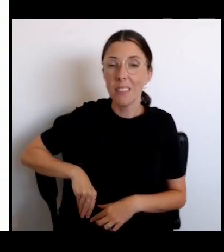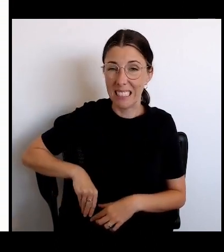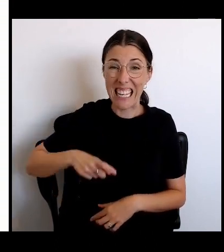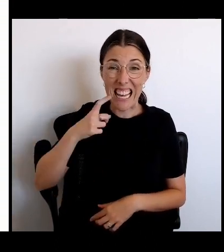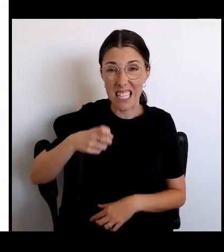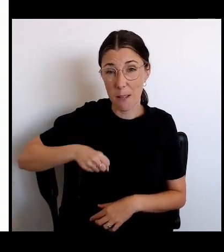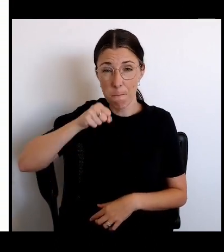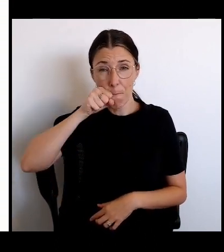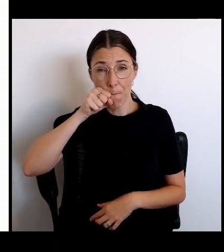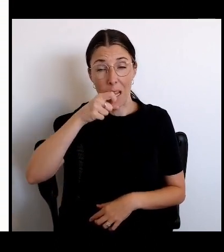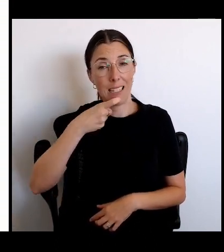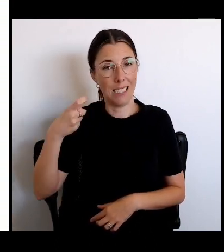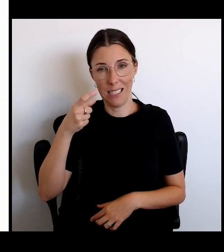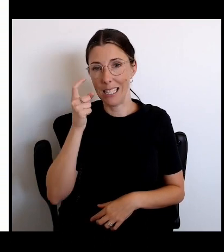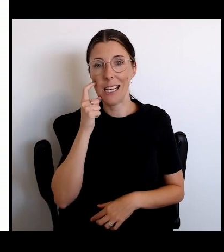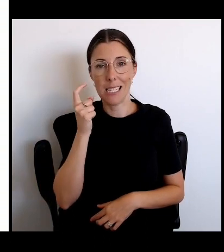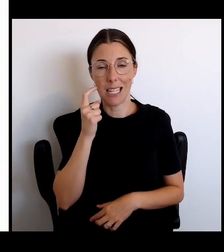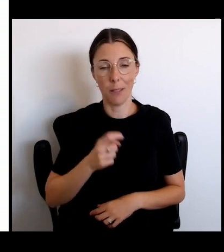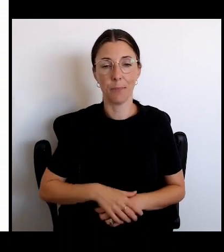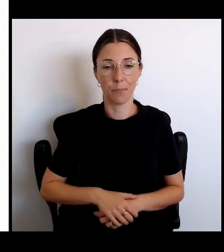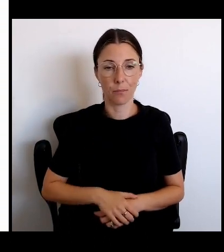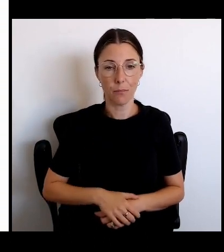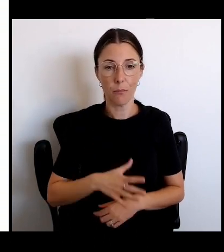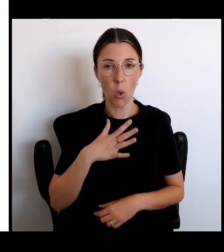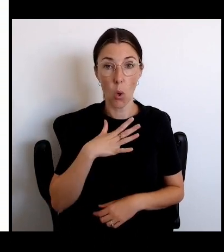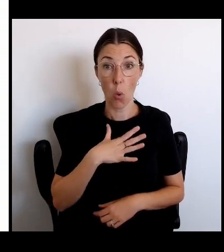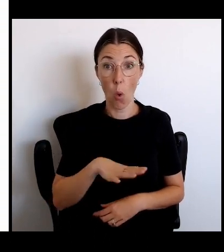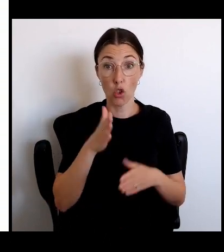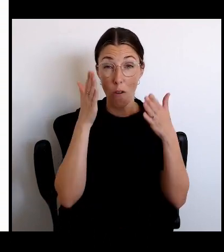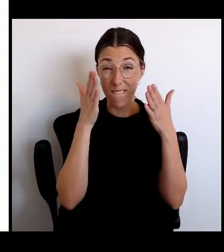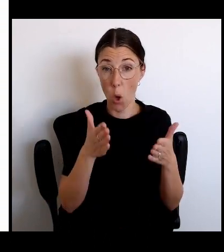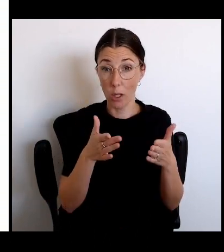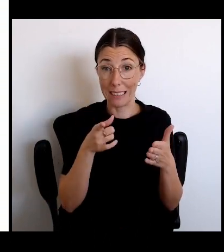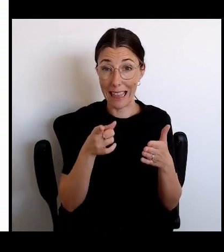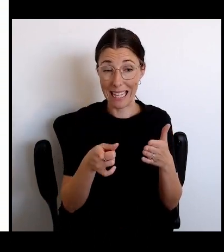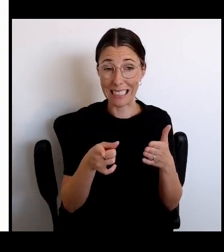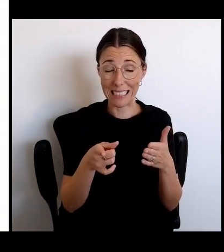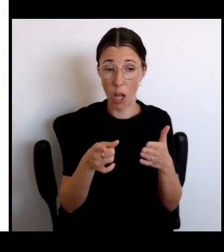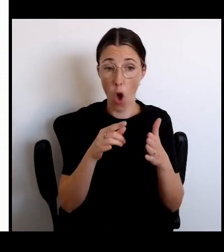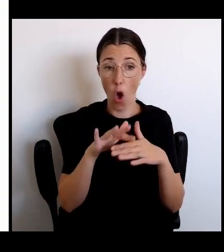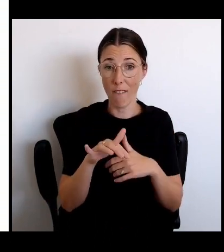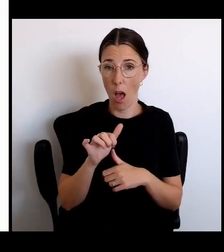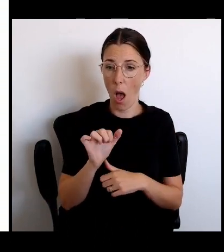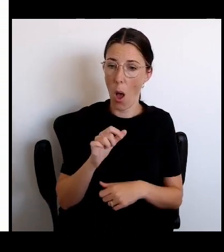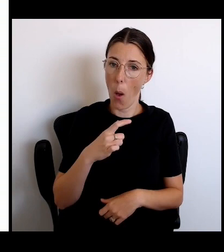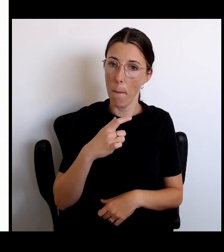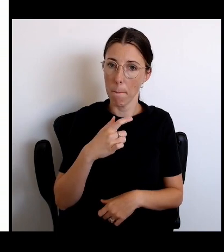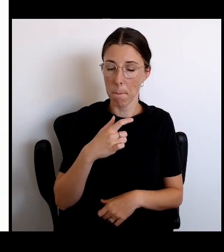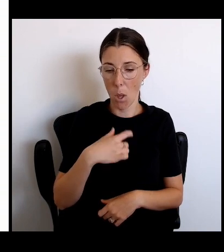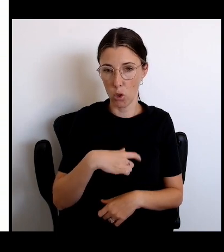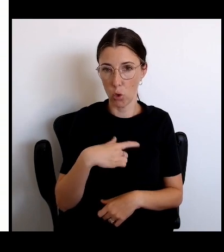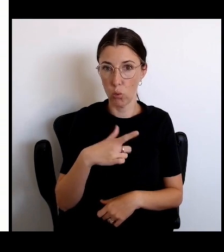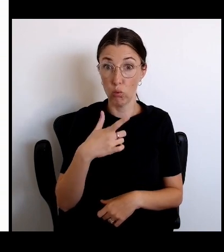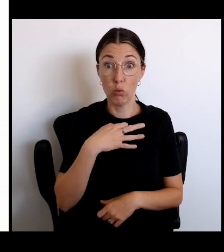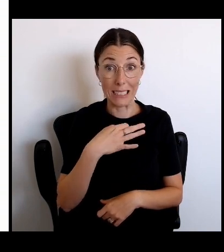So we want to focus the messaging for this segment around personal susceptibility and make the cognitive dissonance for